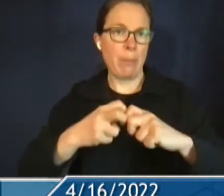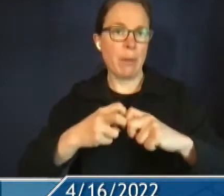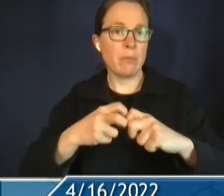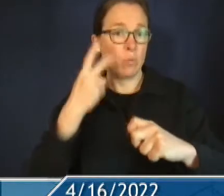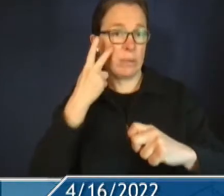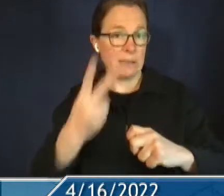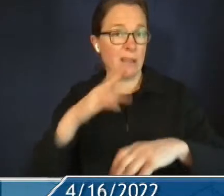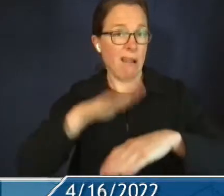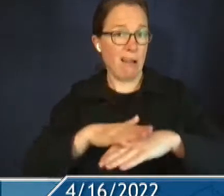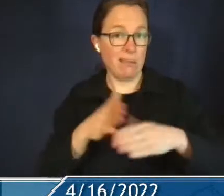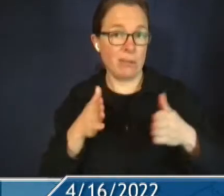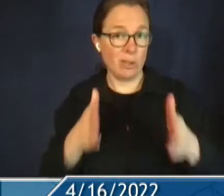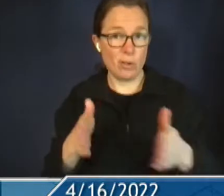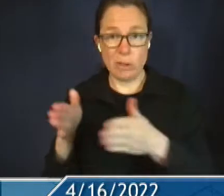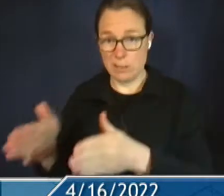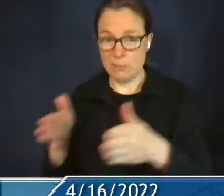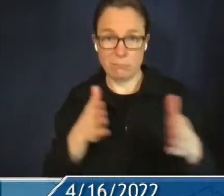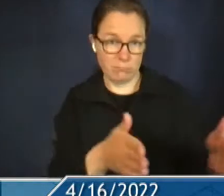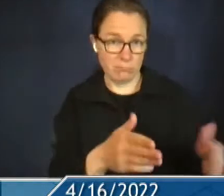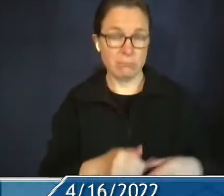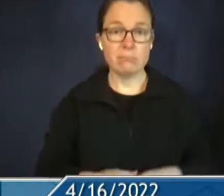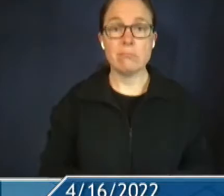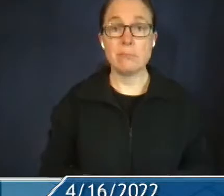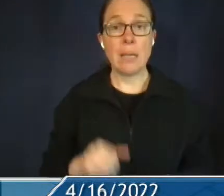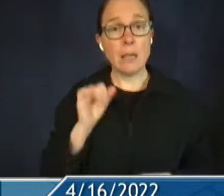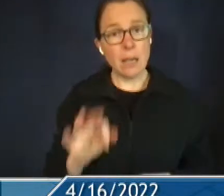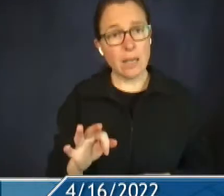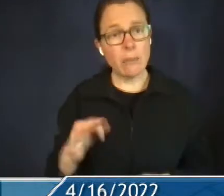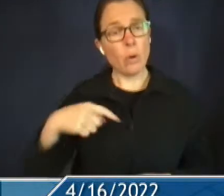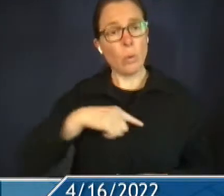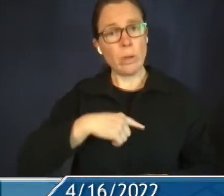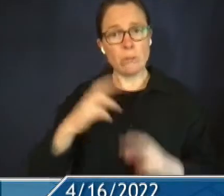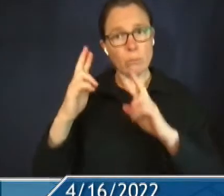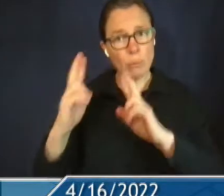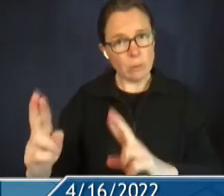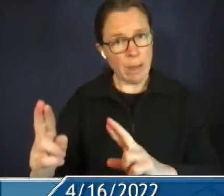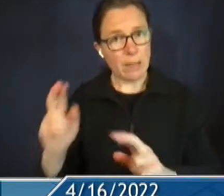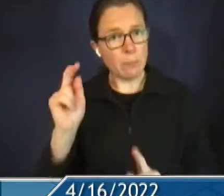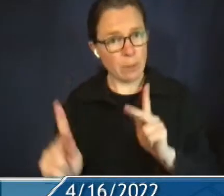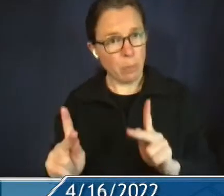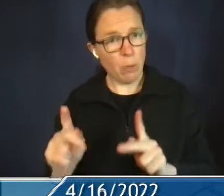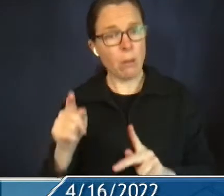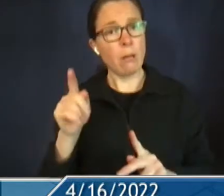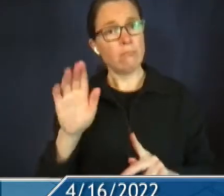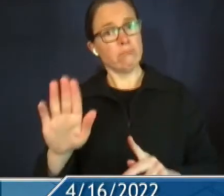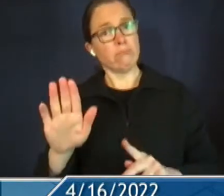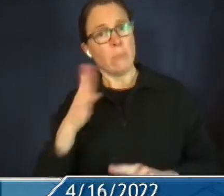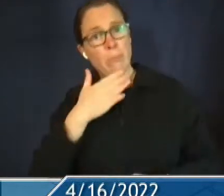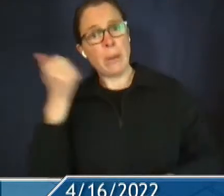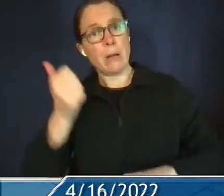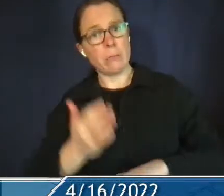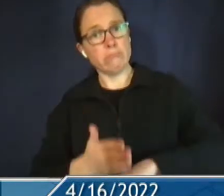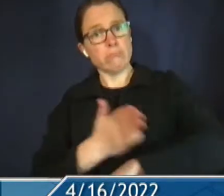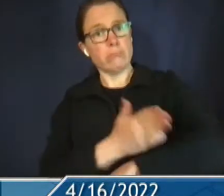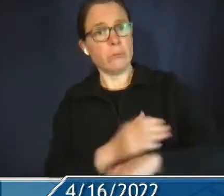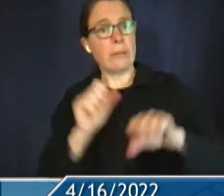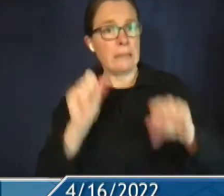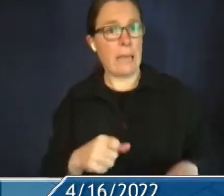We know that when people are treated with dignity, we get better outcomes. And I look forward to this